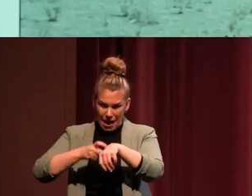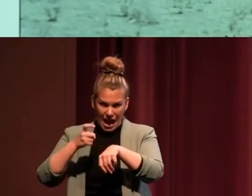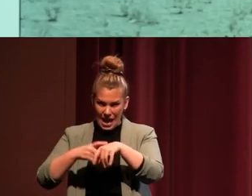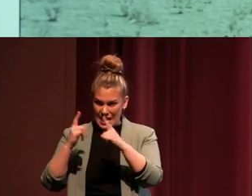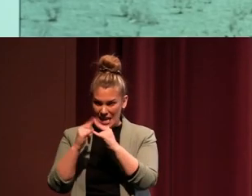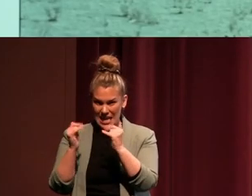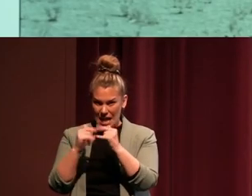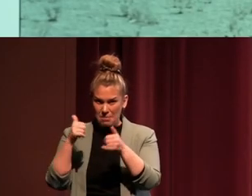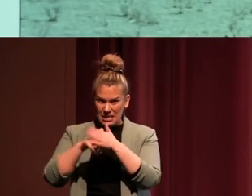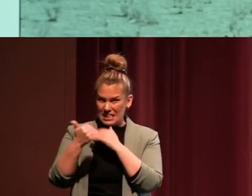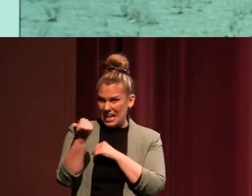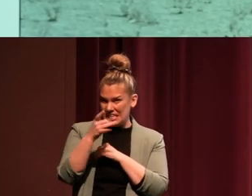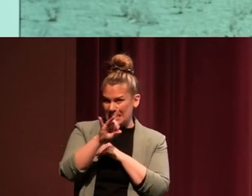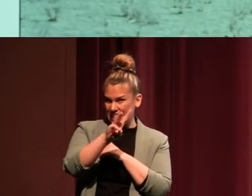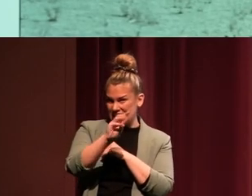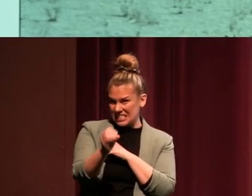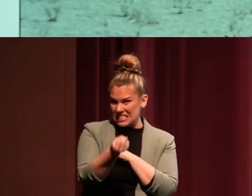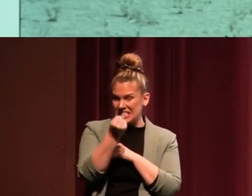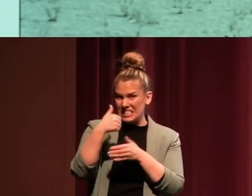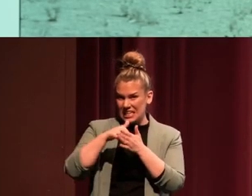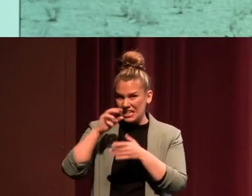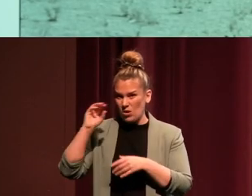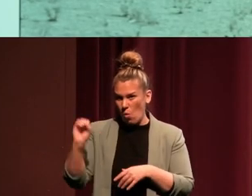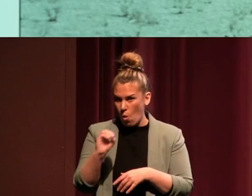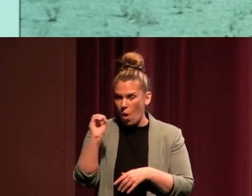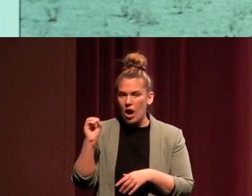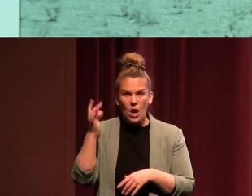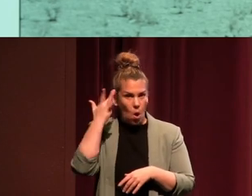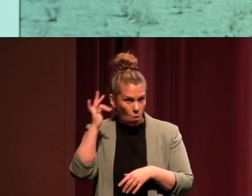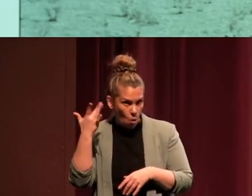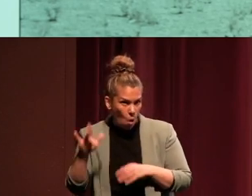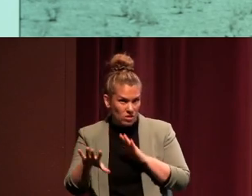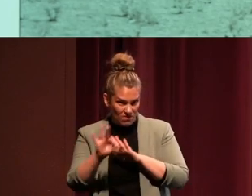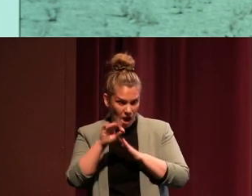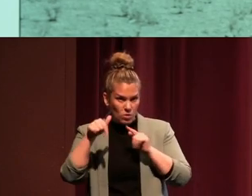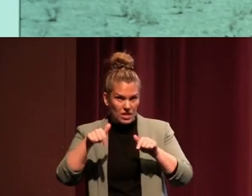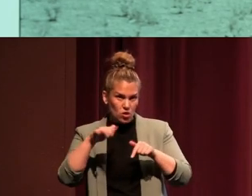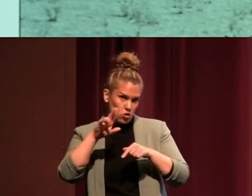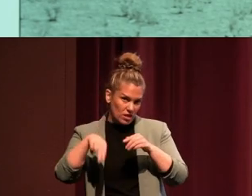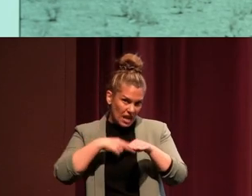beginning in the 1860s. Gold was discovered on the Malheur National Forest,